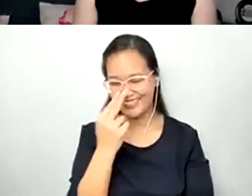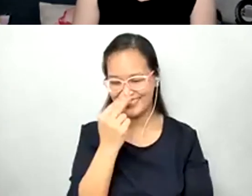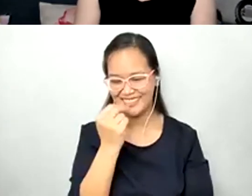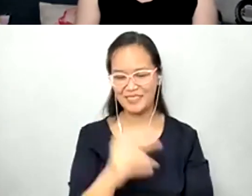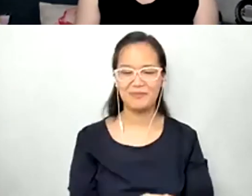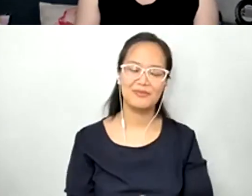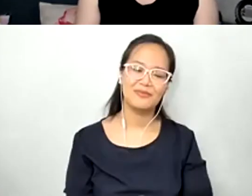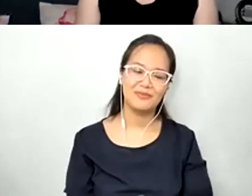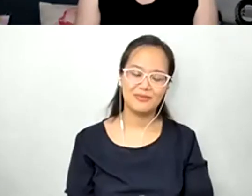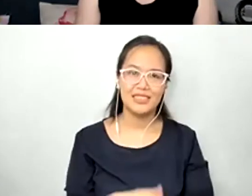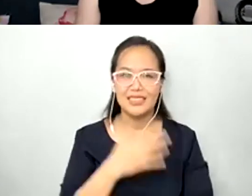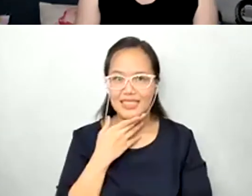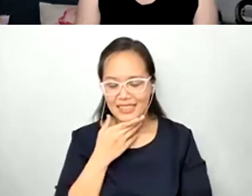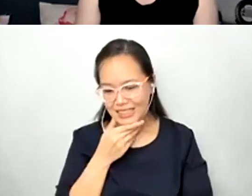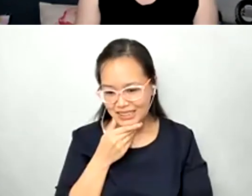alam mo,